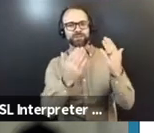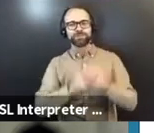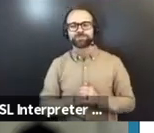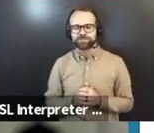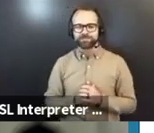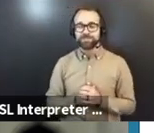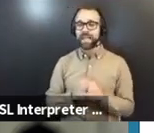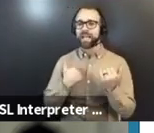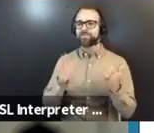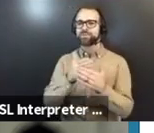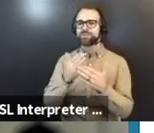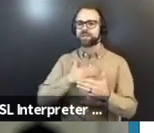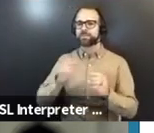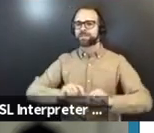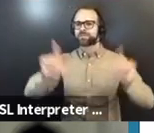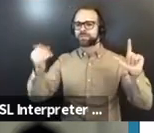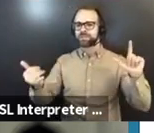And I will share my screen.